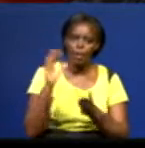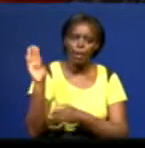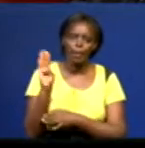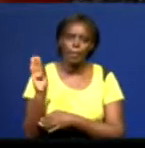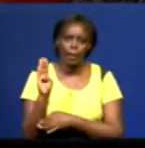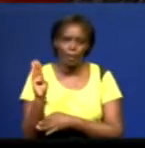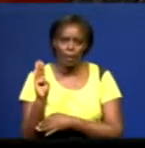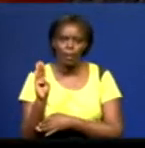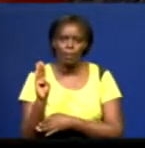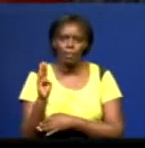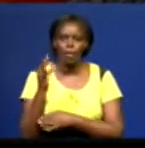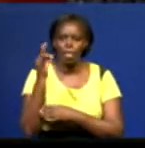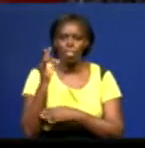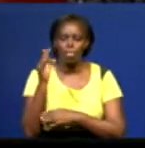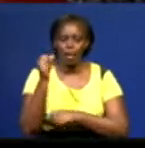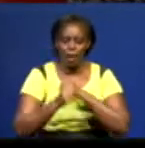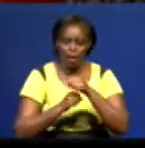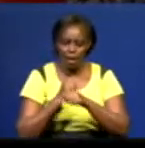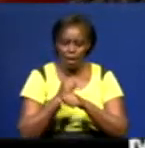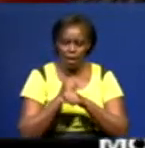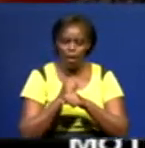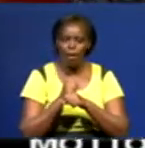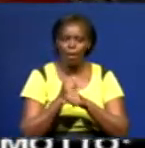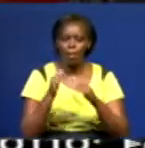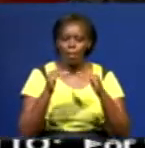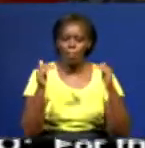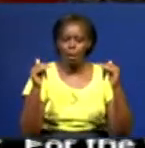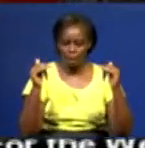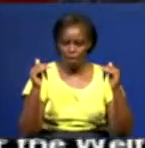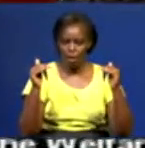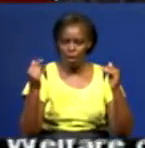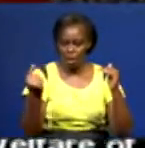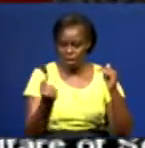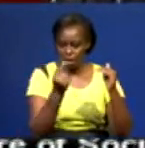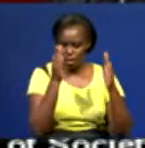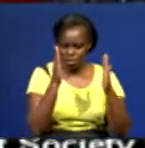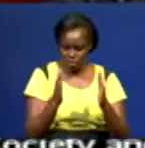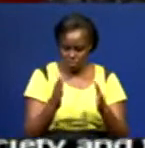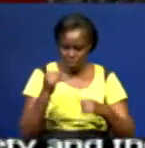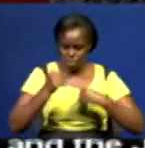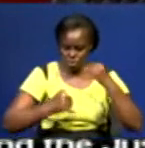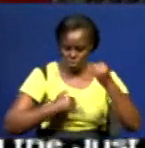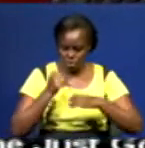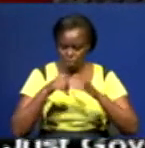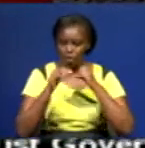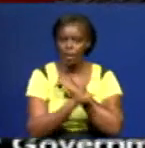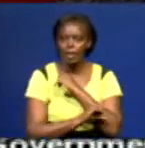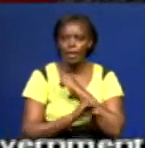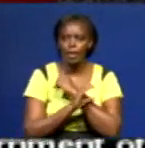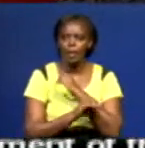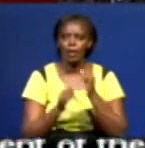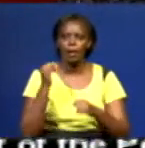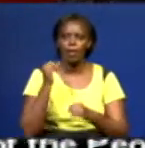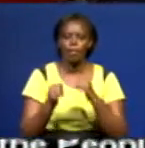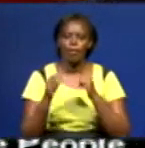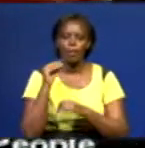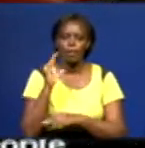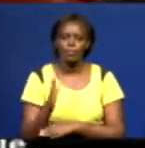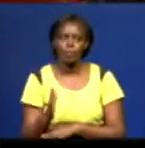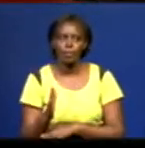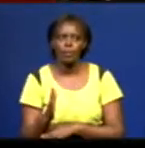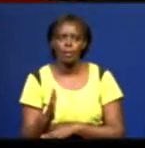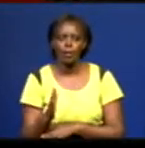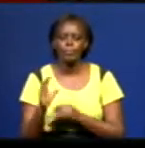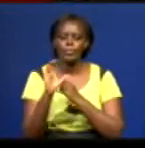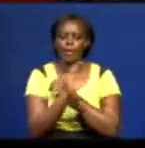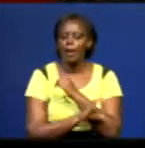billion, by the third year, we shall be at par and everyone shall be rejoicing in this country. Finally, Honorable Speaker,